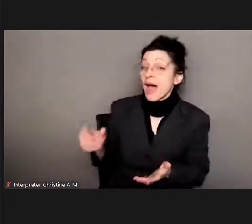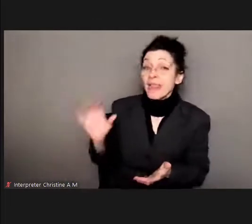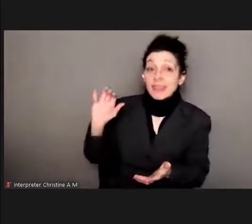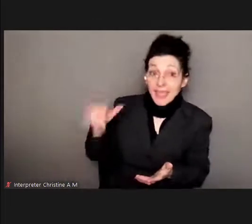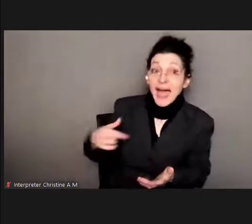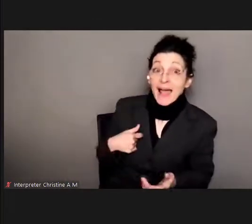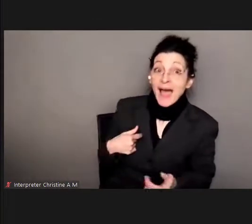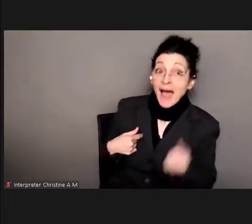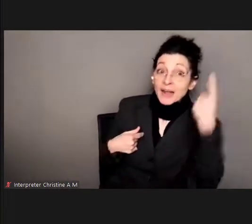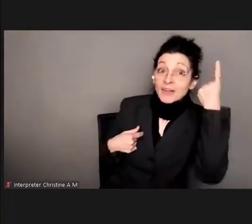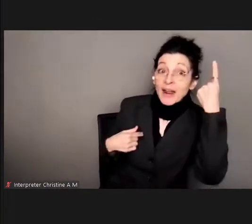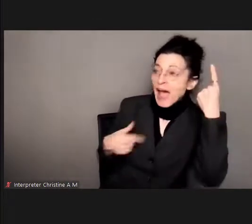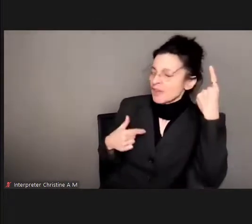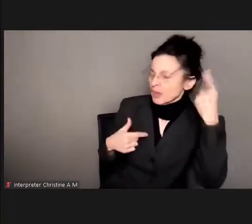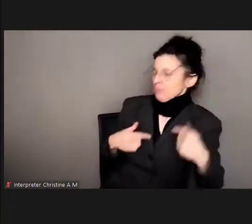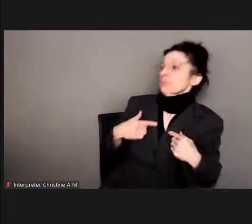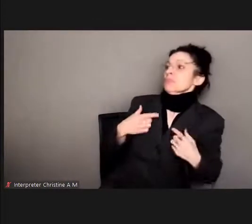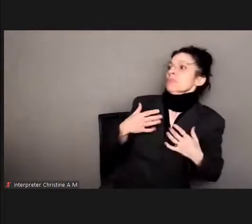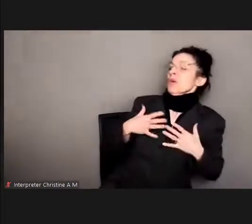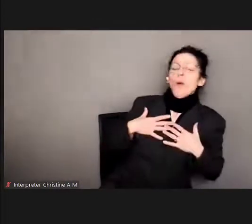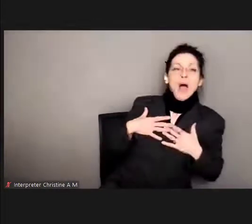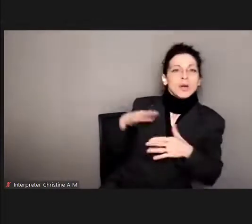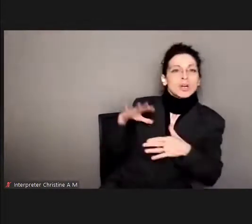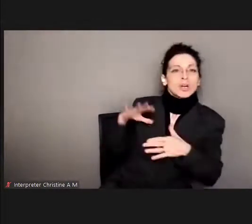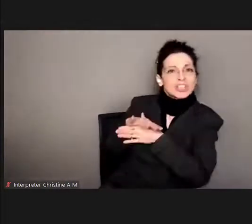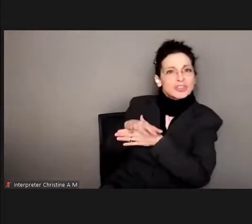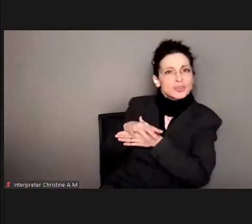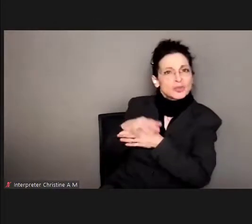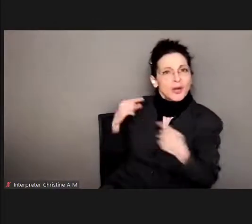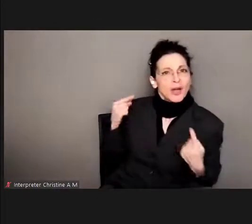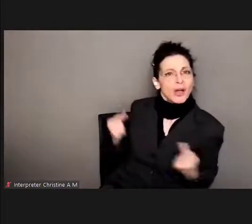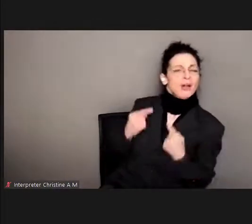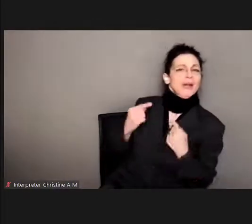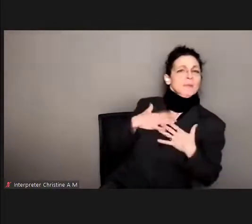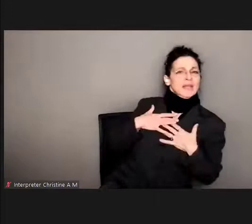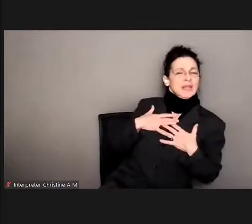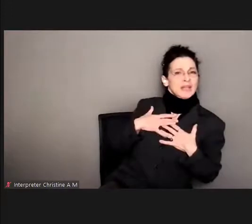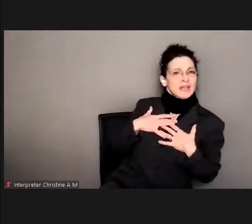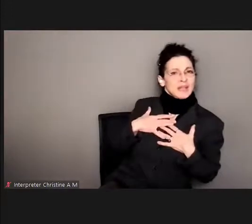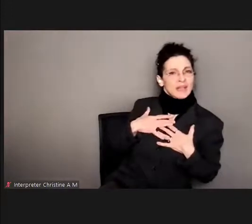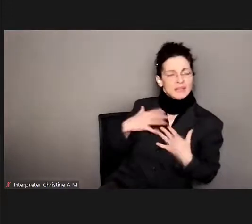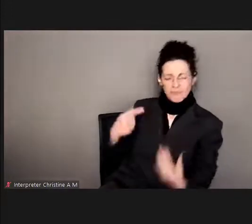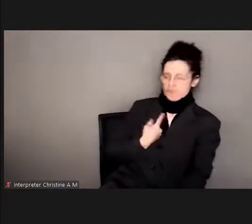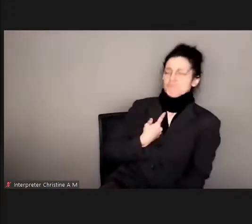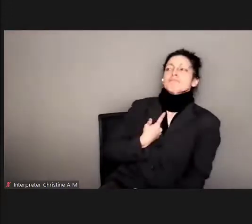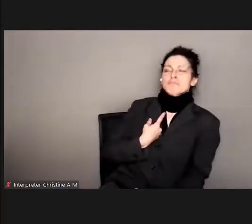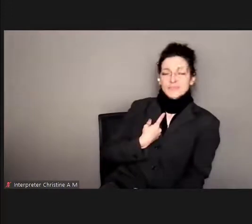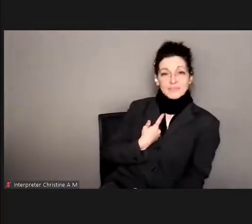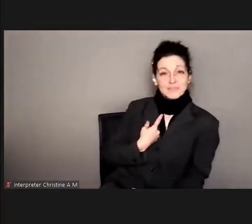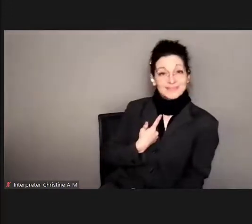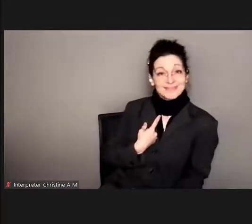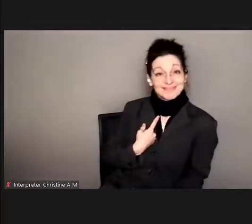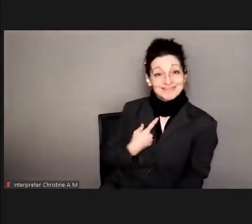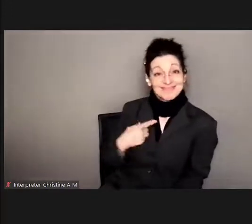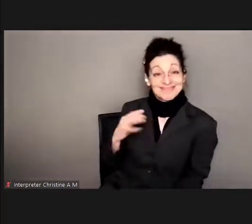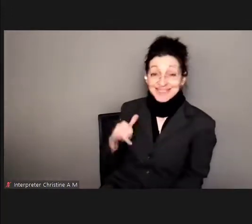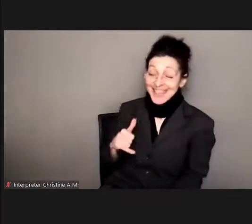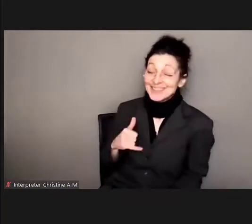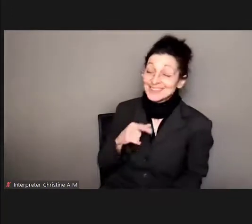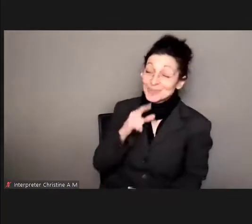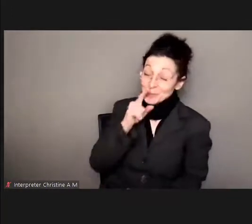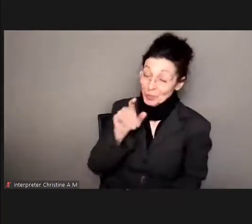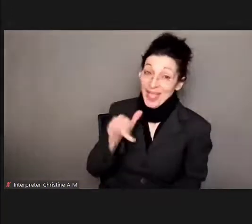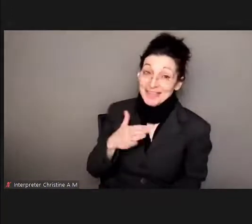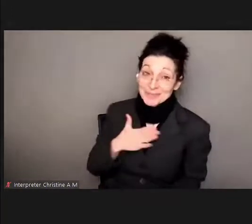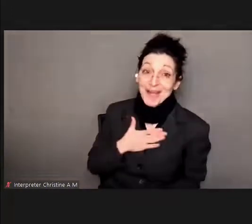affronted. I feel hurt or I feel angry. I feel like it's about me. So one of the things I try to unravel